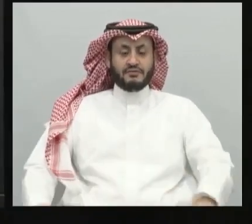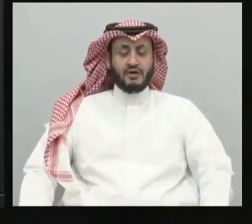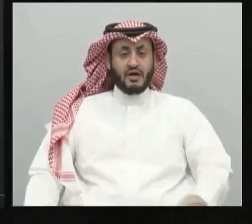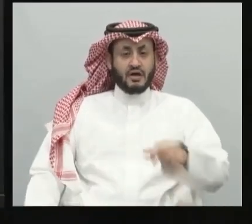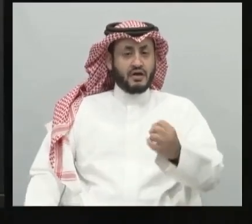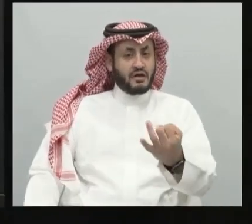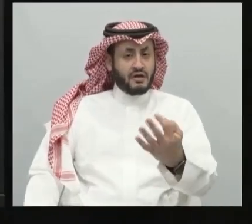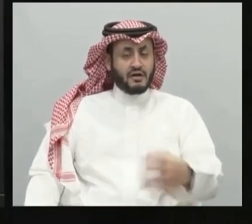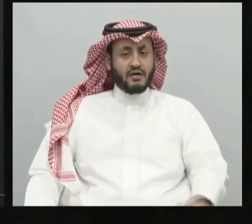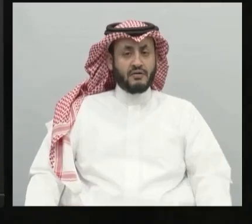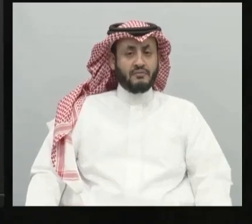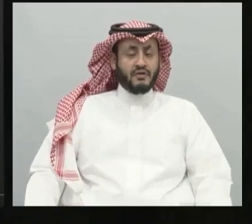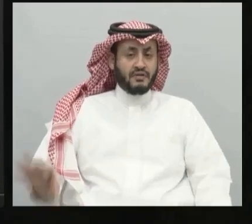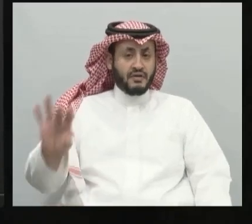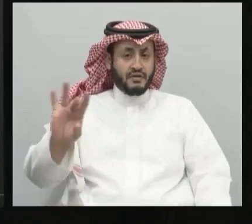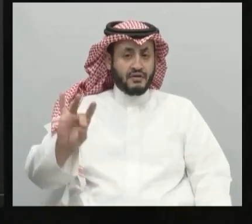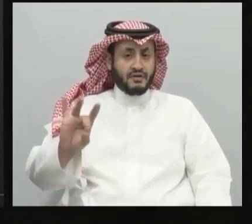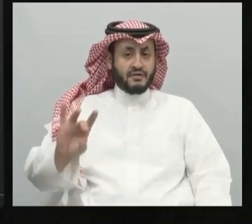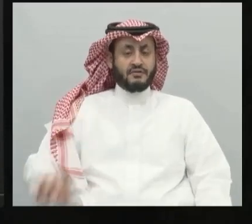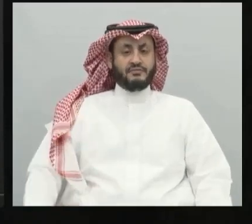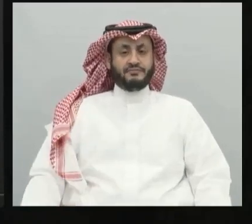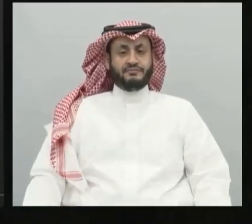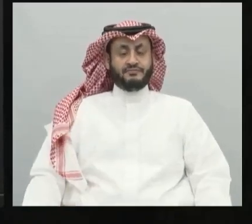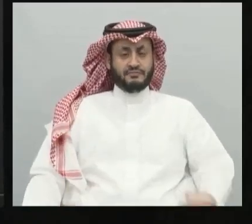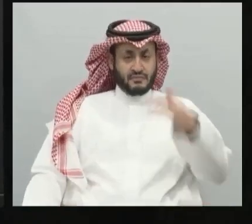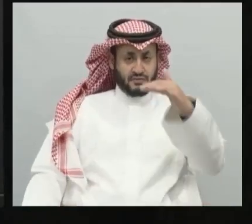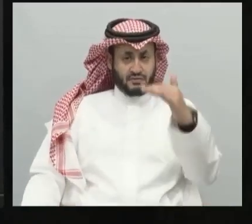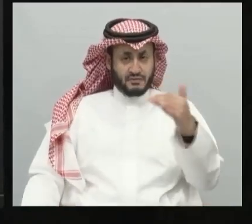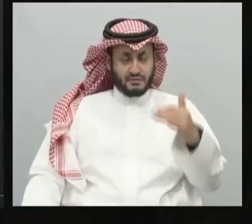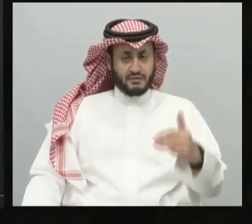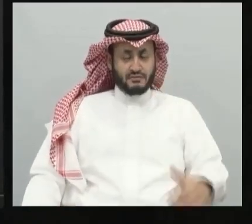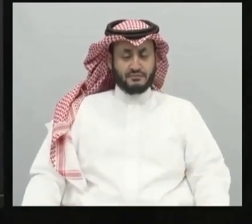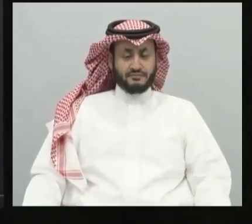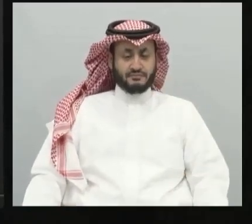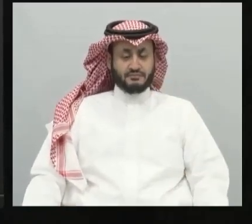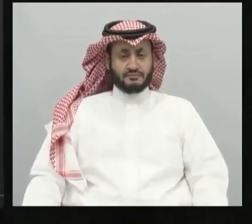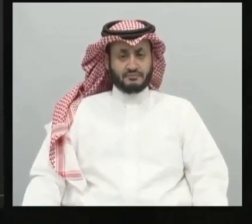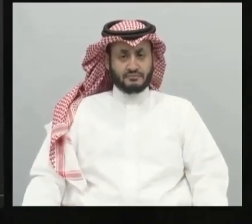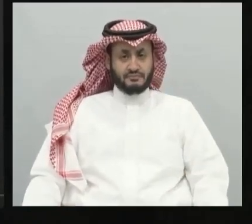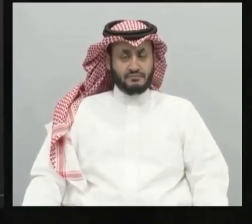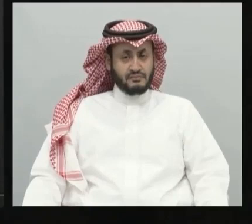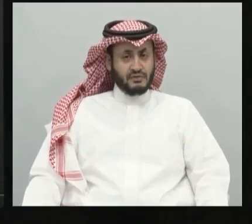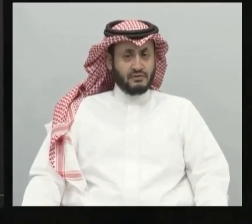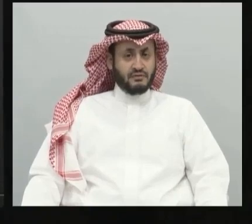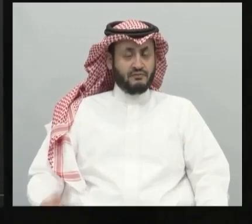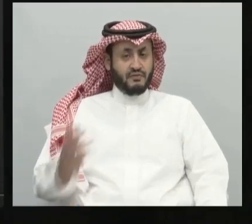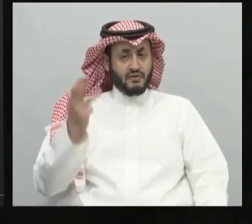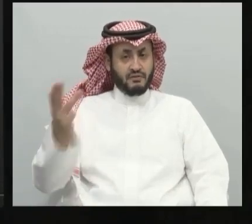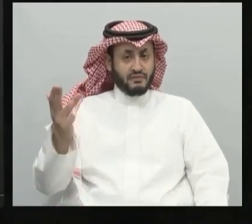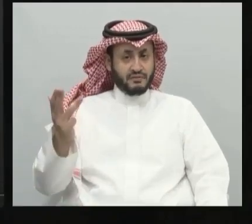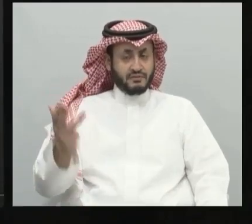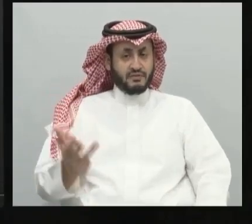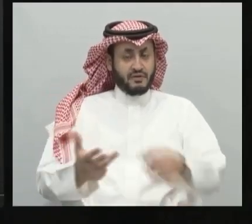book. Each unit will have its own theme. And within that theme, we are going to learn the